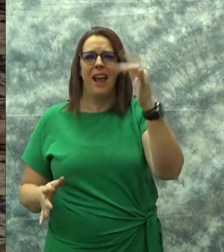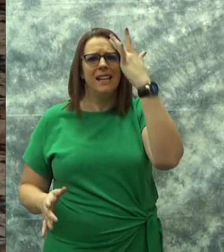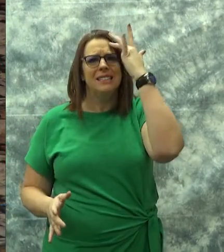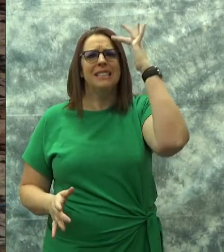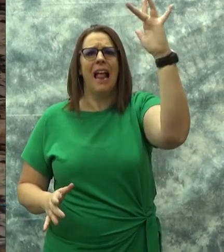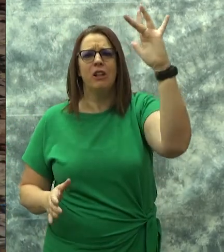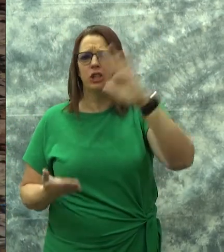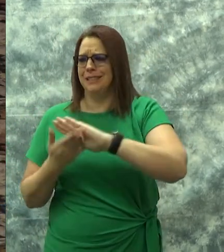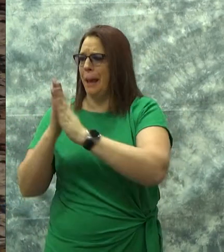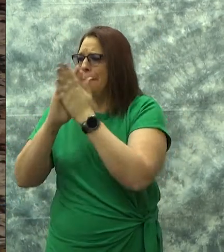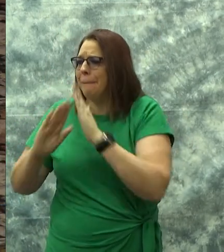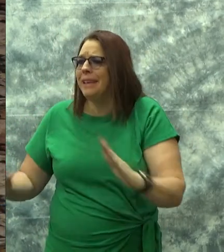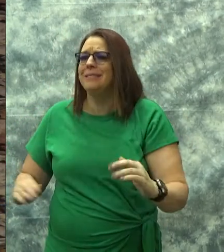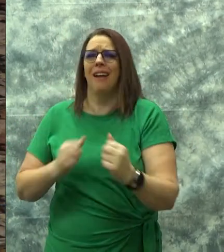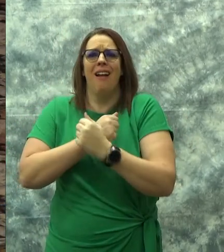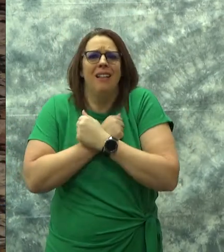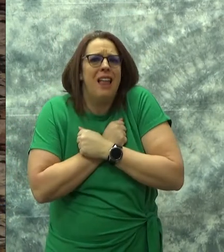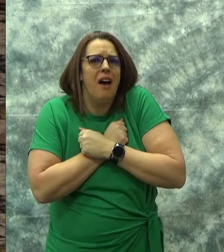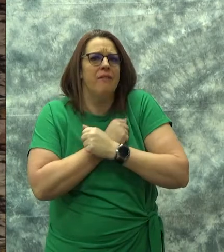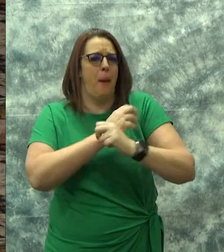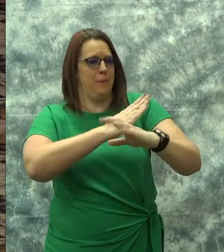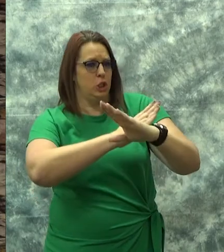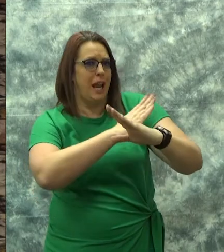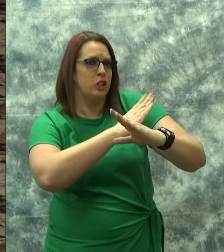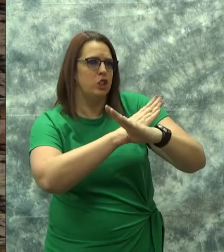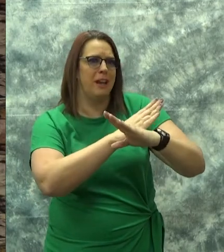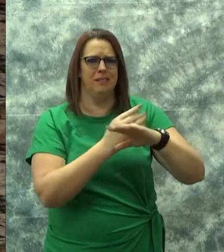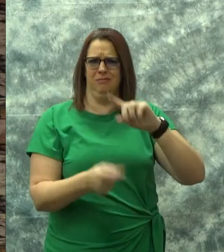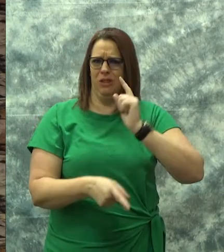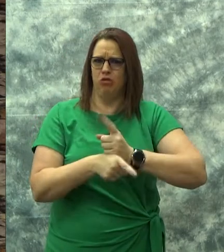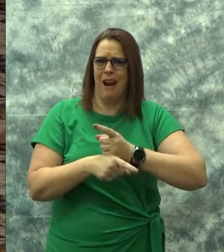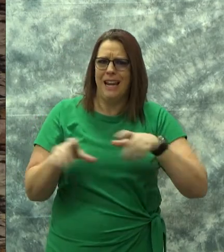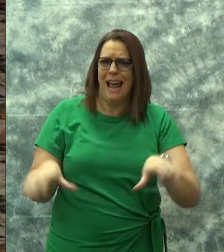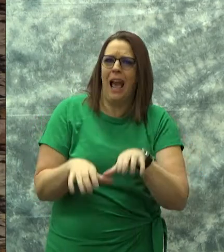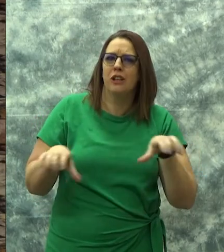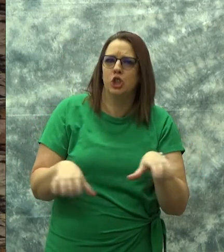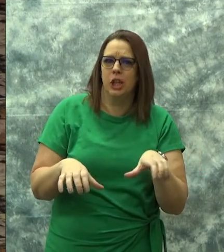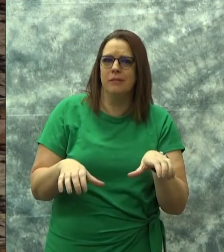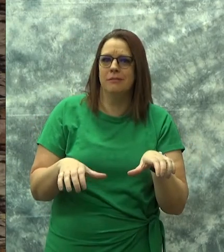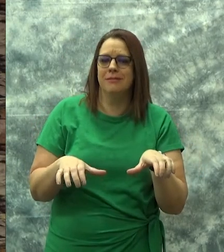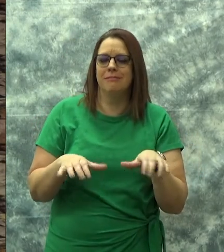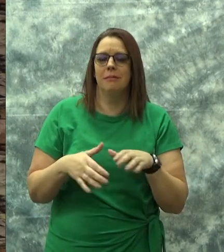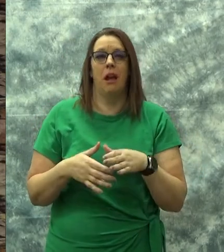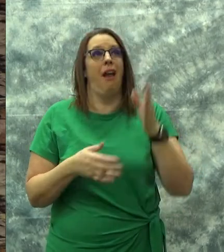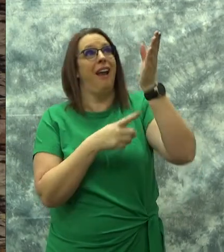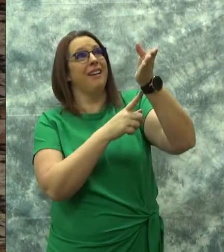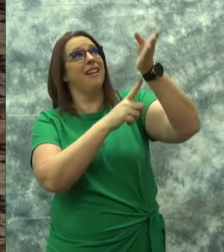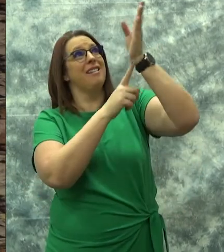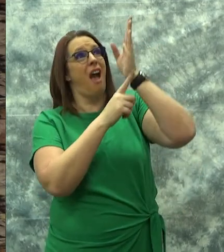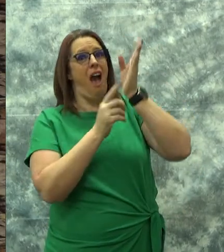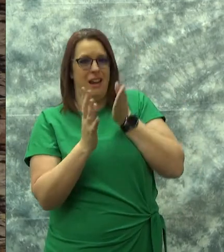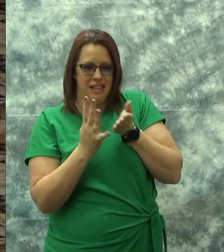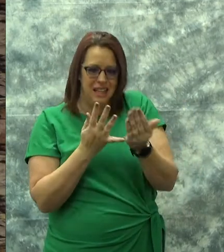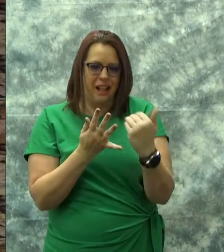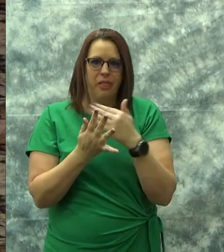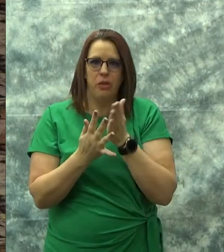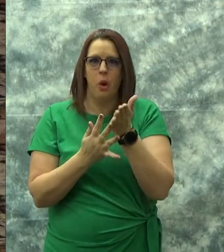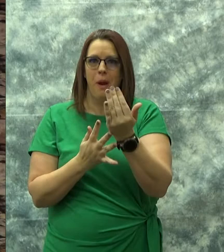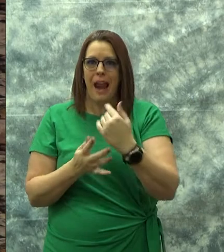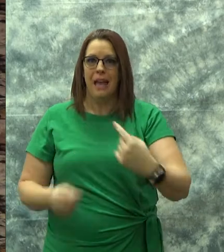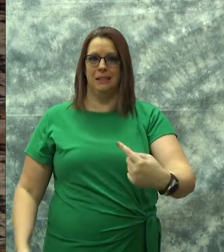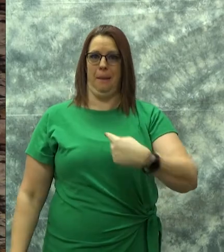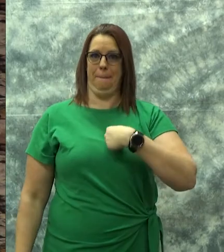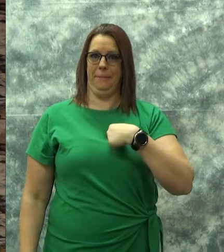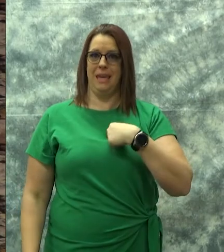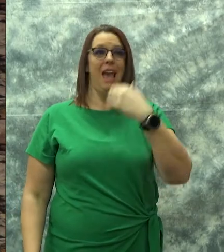intelligence, peace, love, protection, divine right action. God is in, through, and as